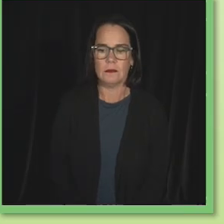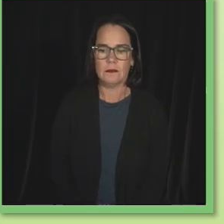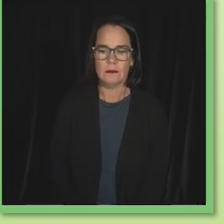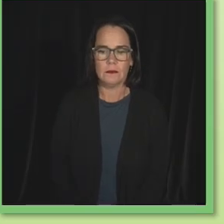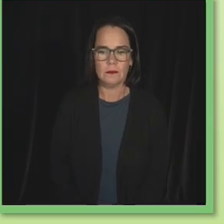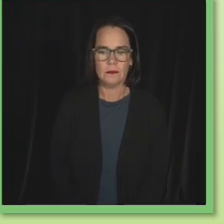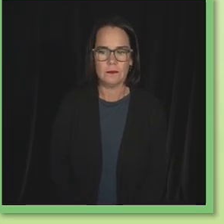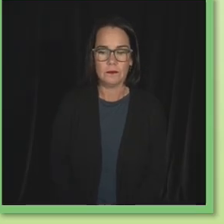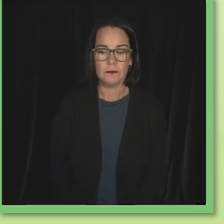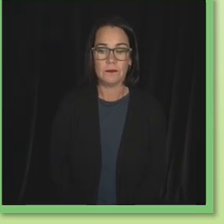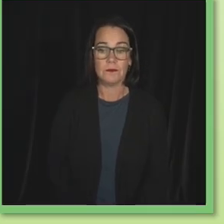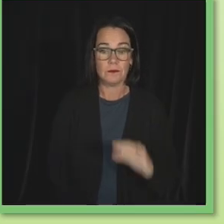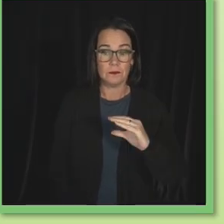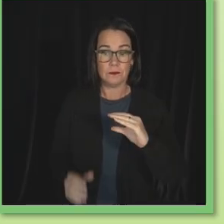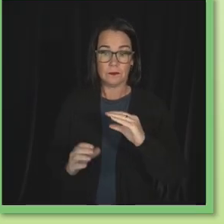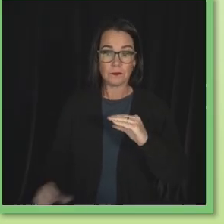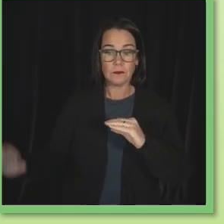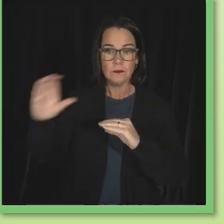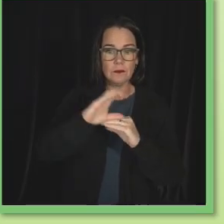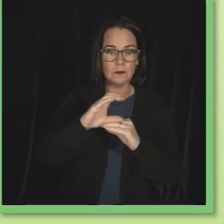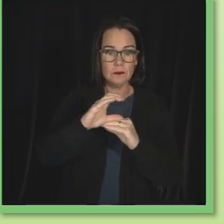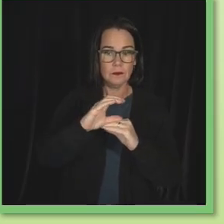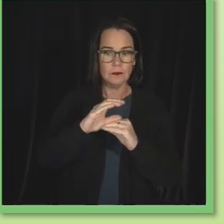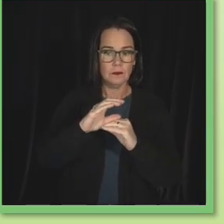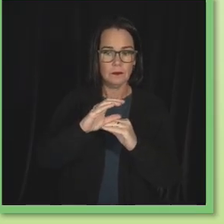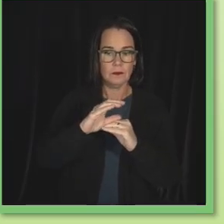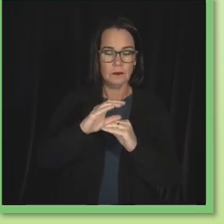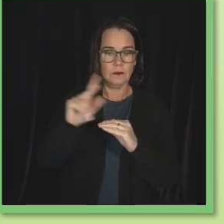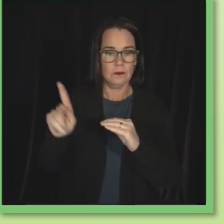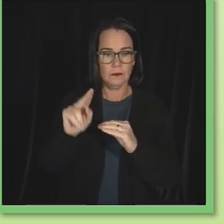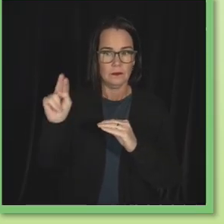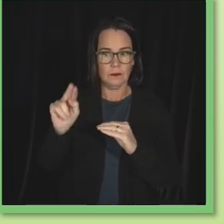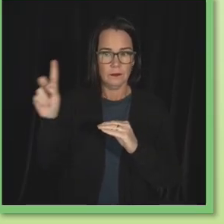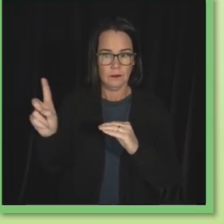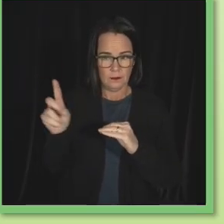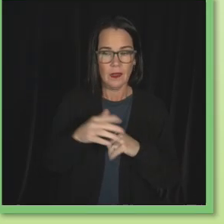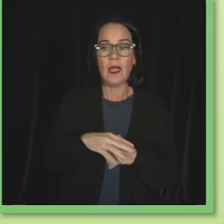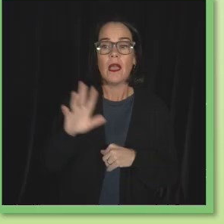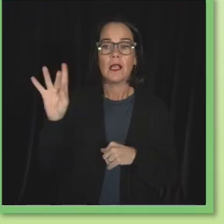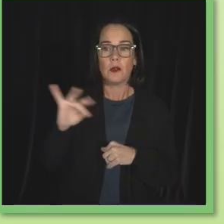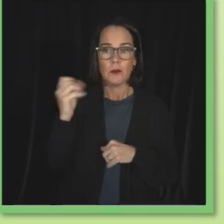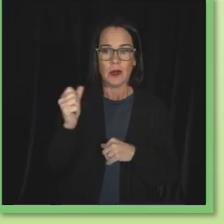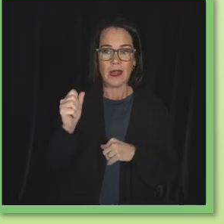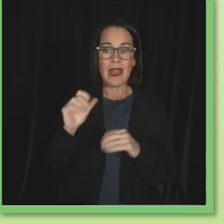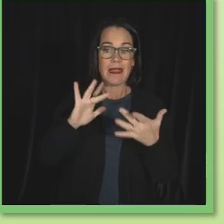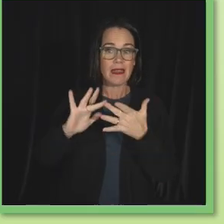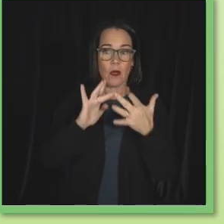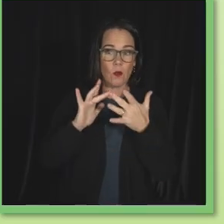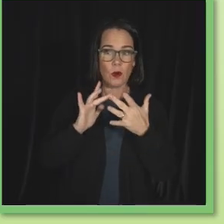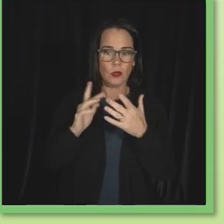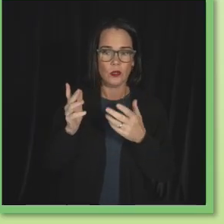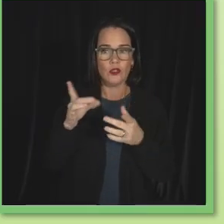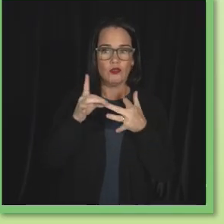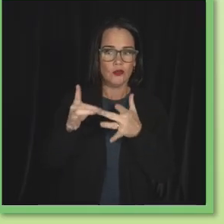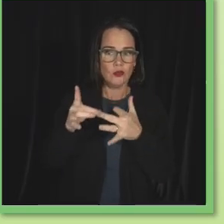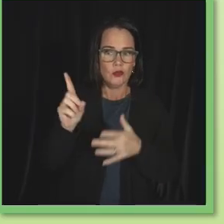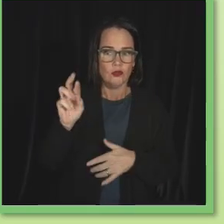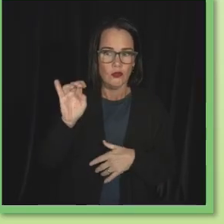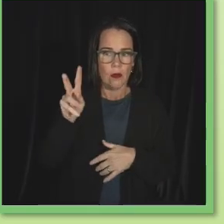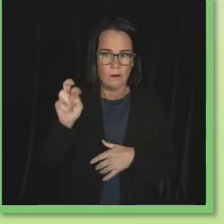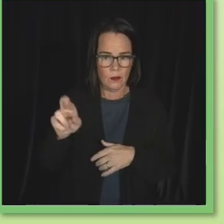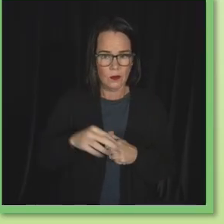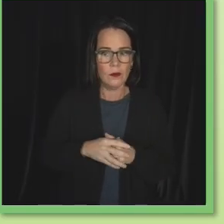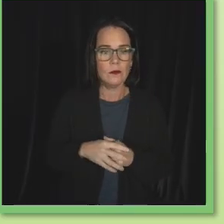Built on top of it, KND, Kubernetes Network Driver, has explained, emerging ecosystems are